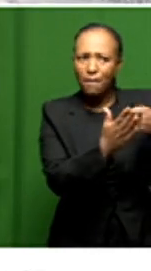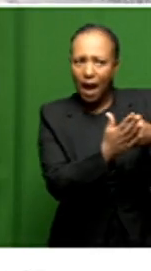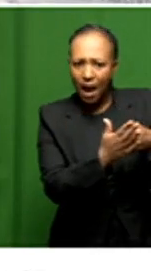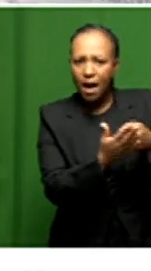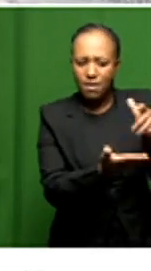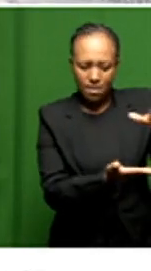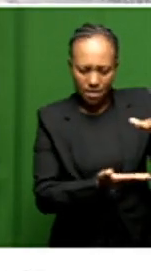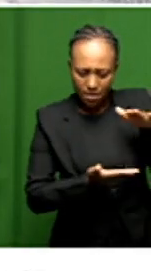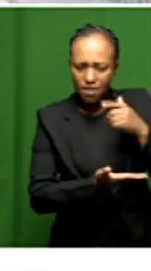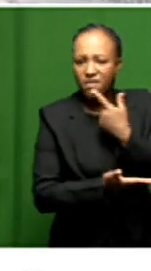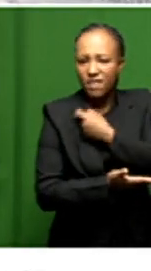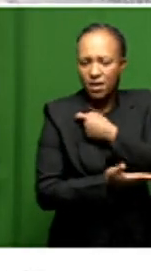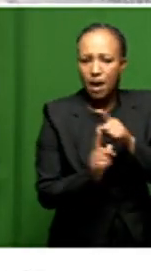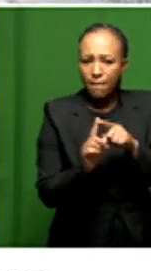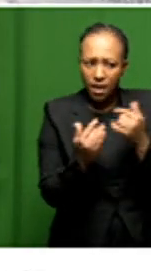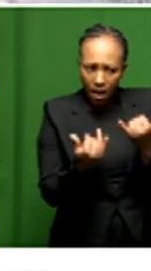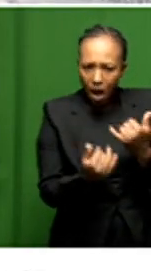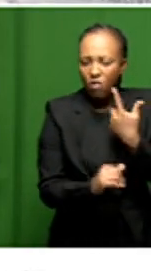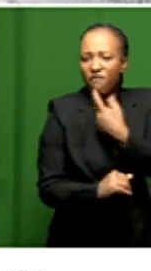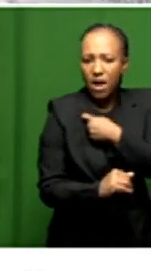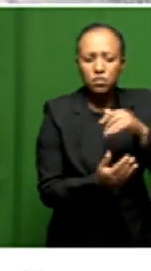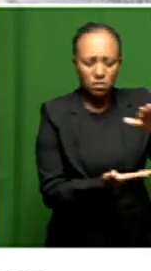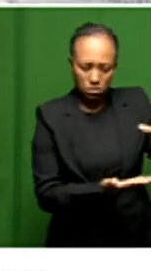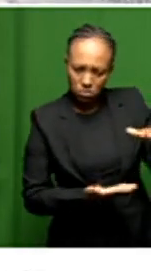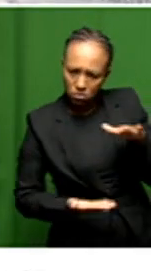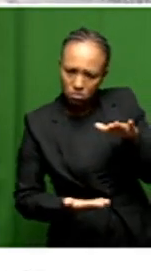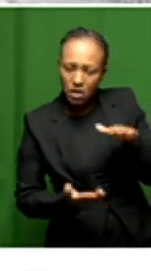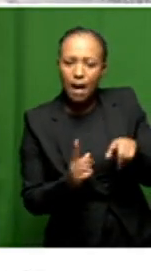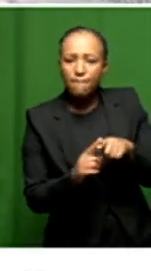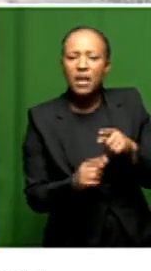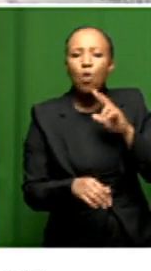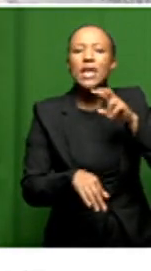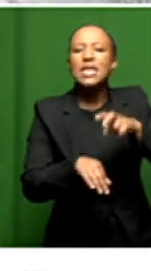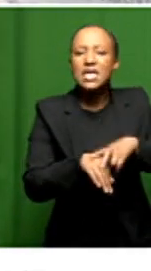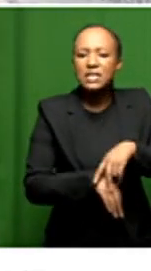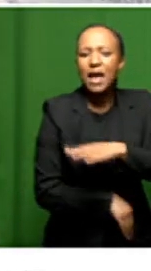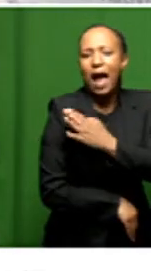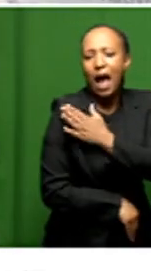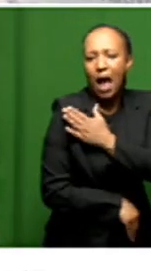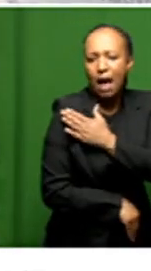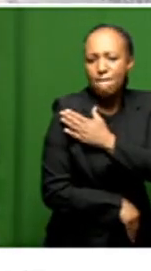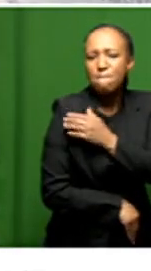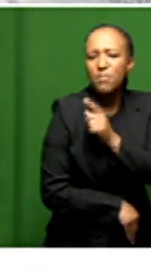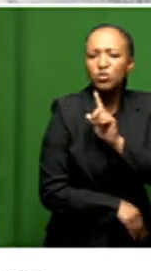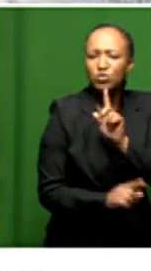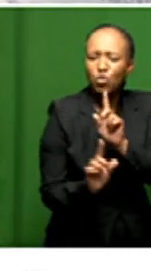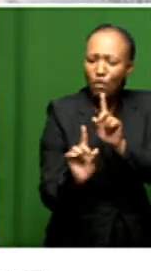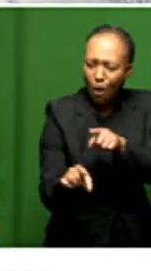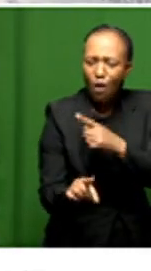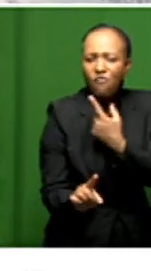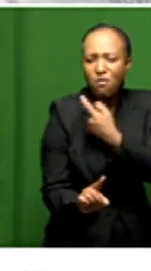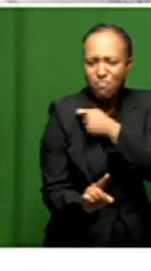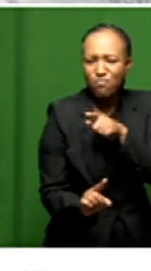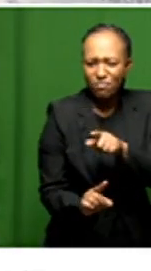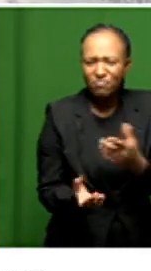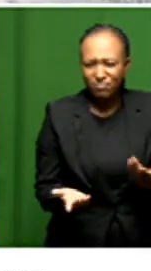Now we do have the vaccines. It's the battle to get the arms to get the vaccines into. And it seems